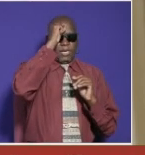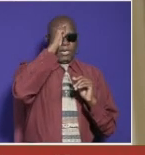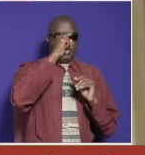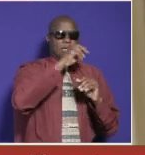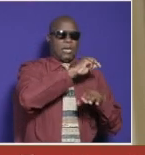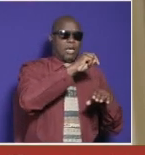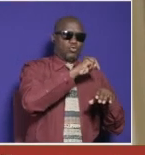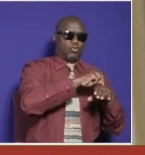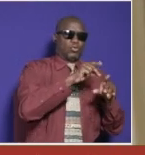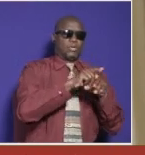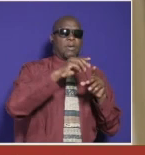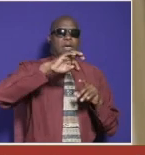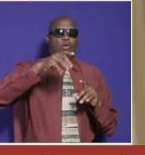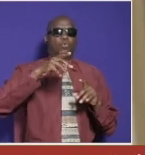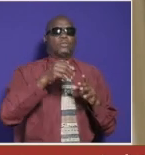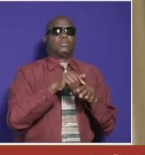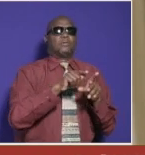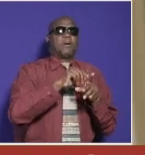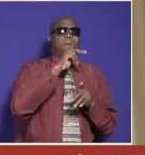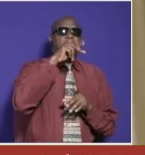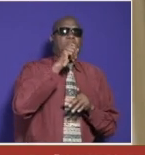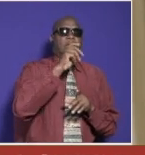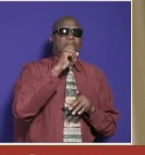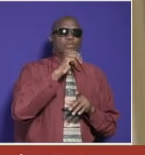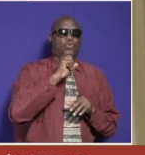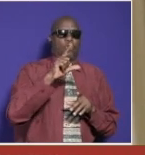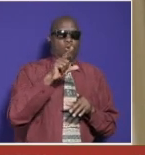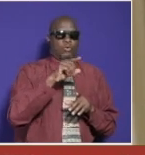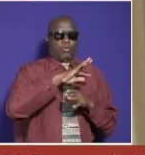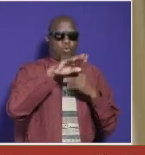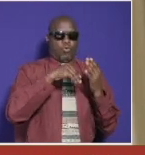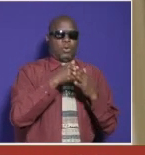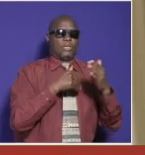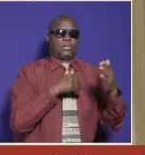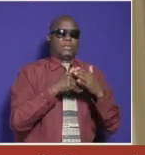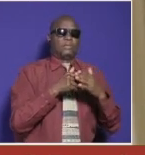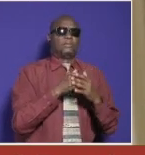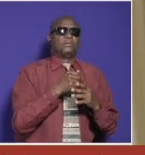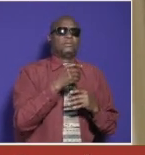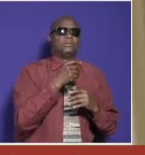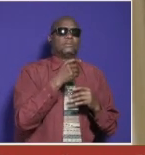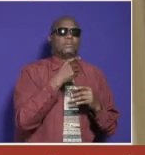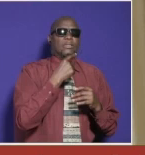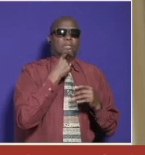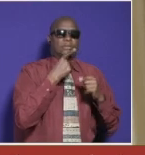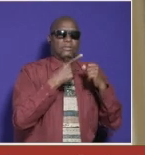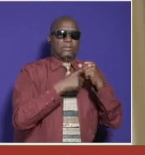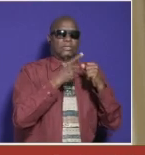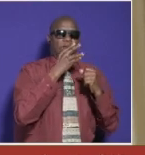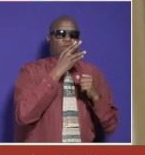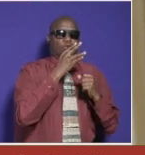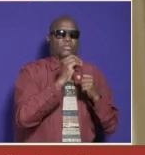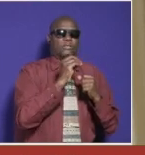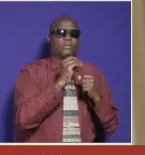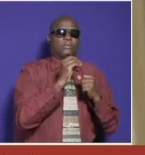all parastatals and all the other auxiliary bodies, of close to 640 billion.